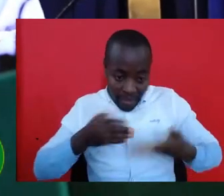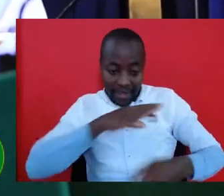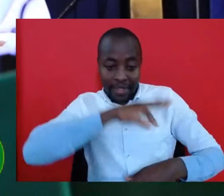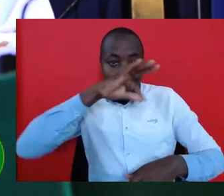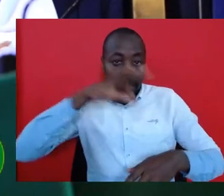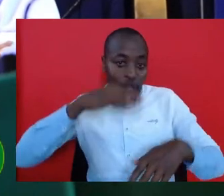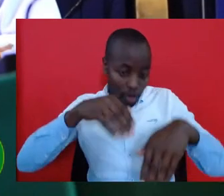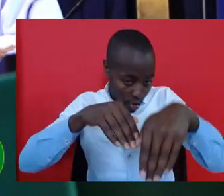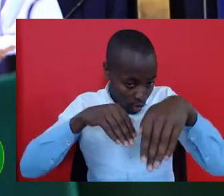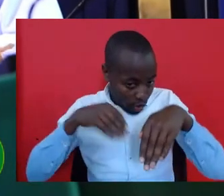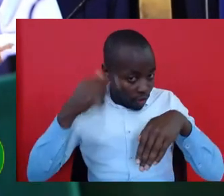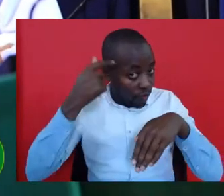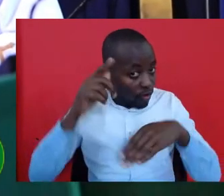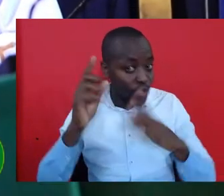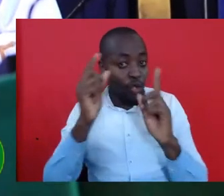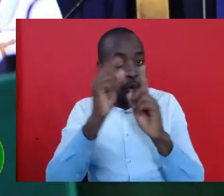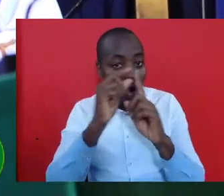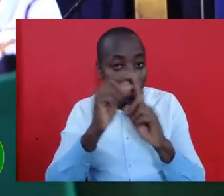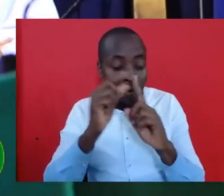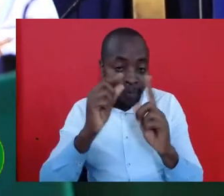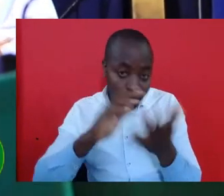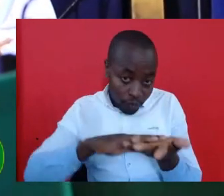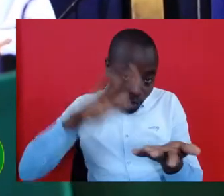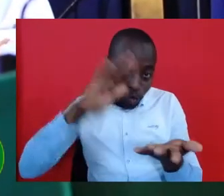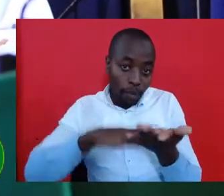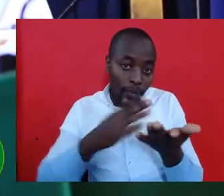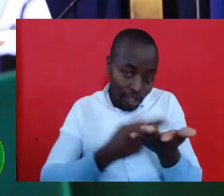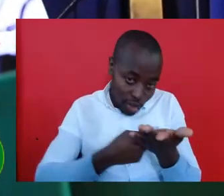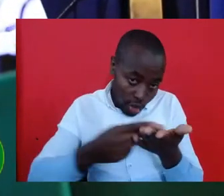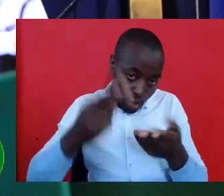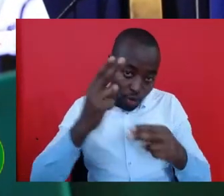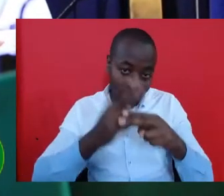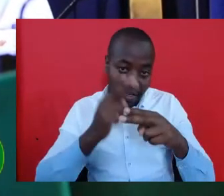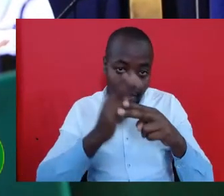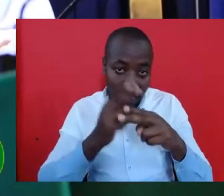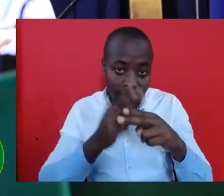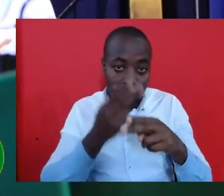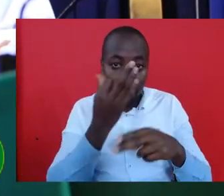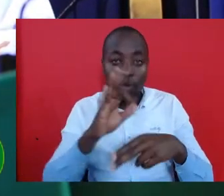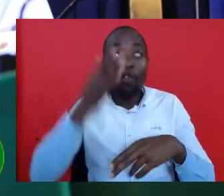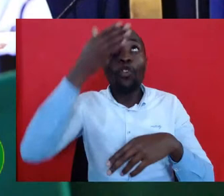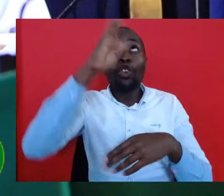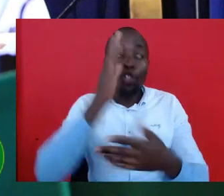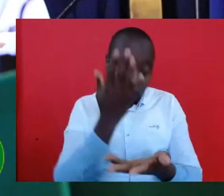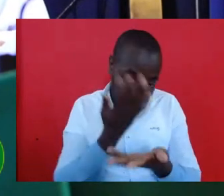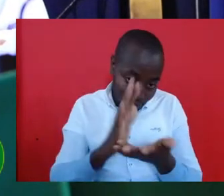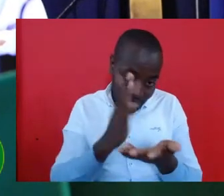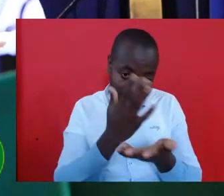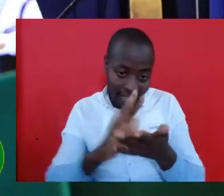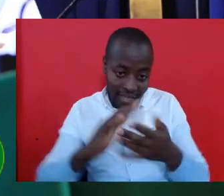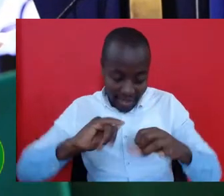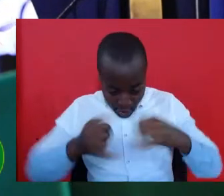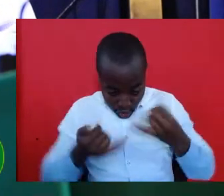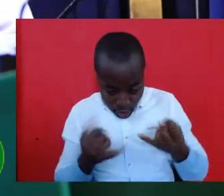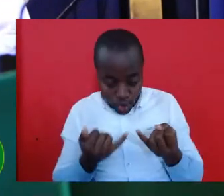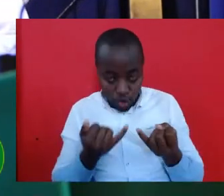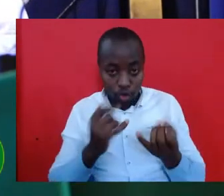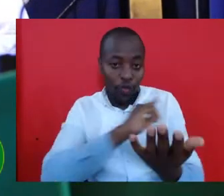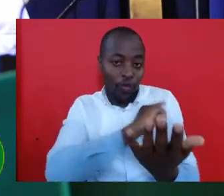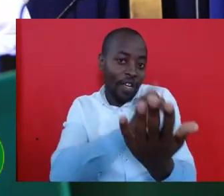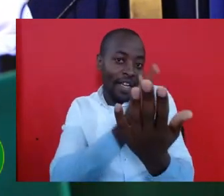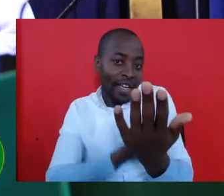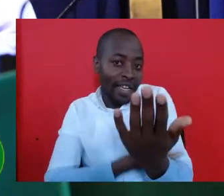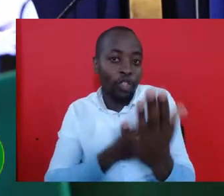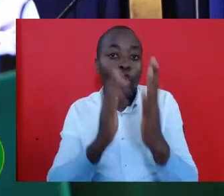and longing for His Word, to praise the holy name of the Lord, to share His glorious news of grace, to pray for